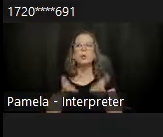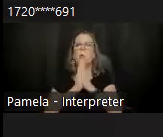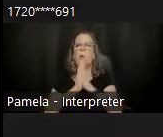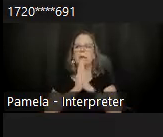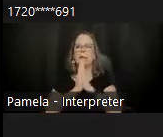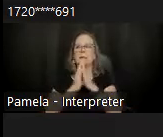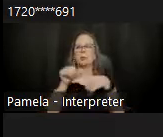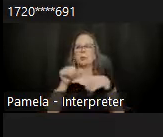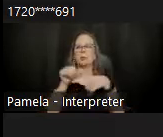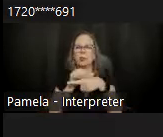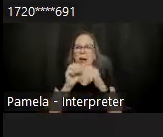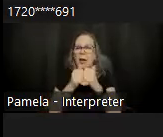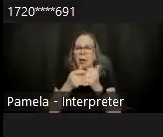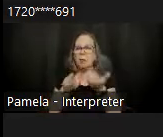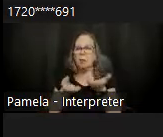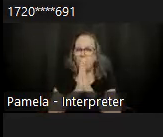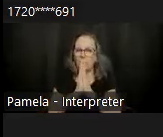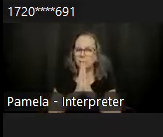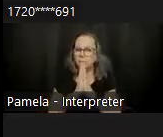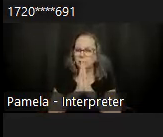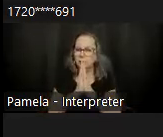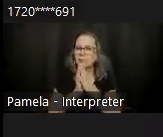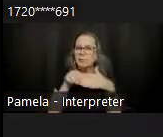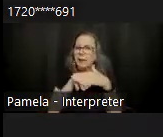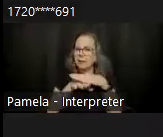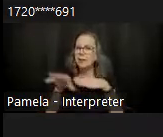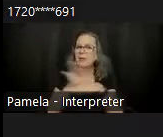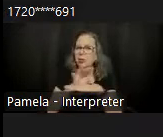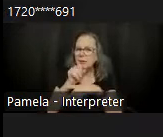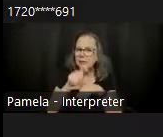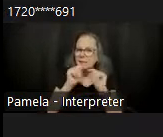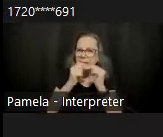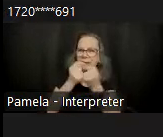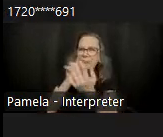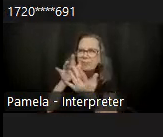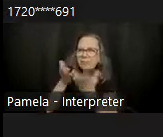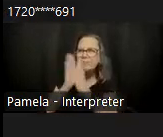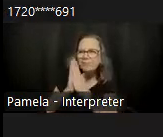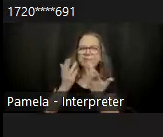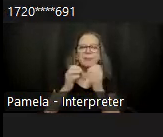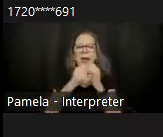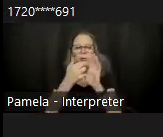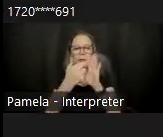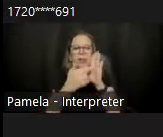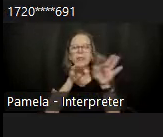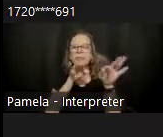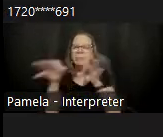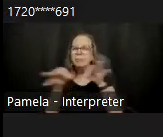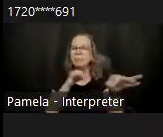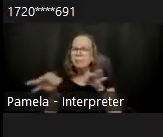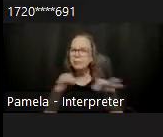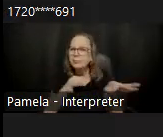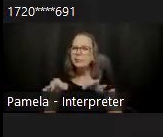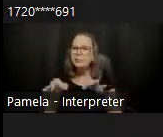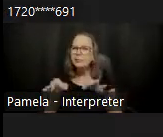a training through the Access and Functional Needs team, how to register for our trainings, and all of their co-train